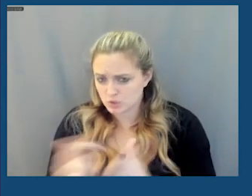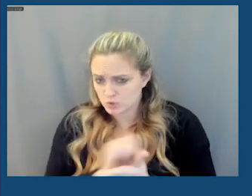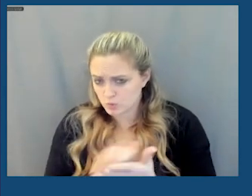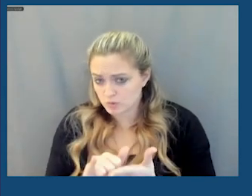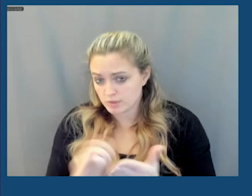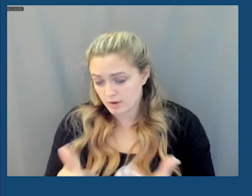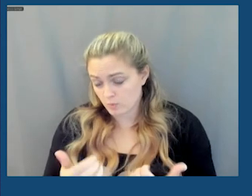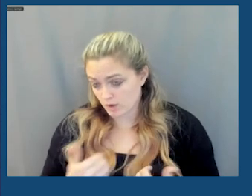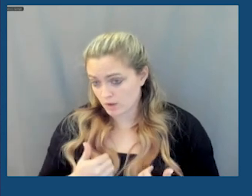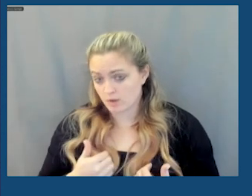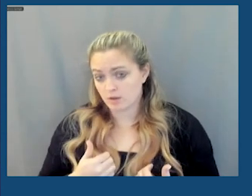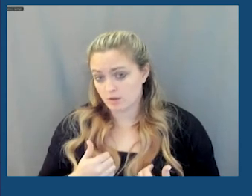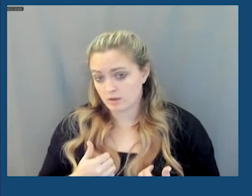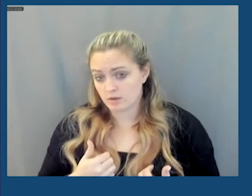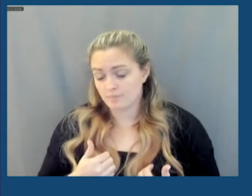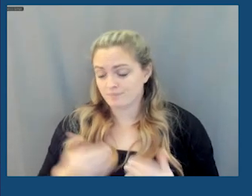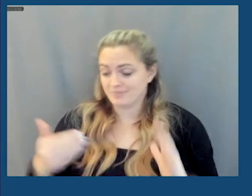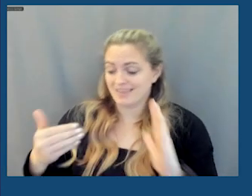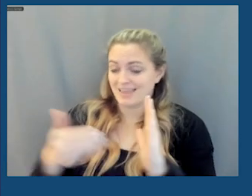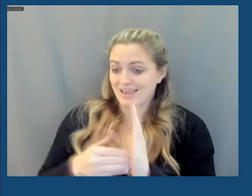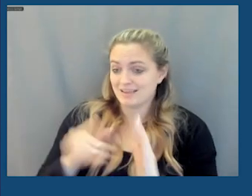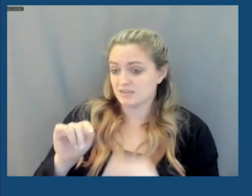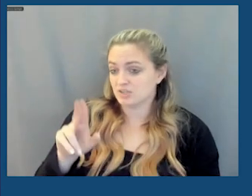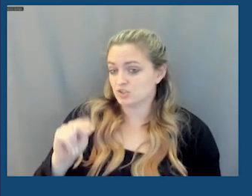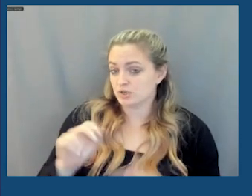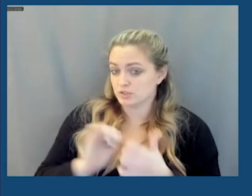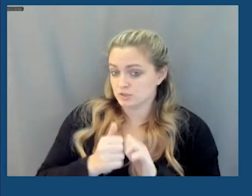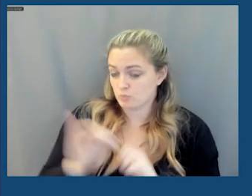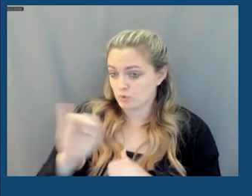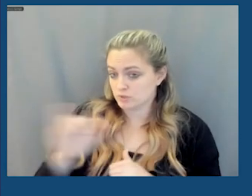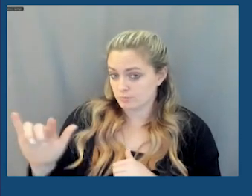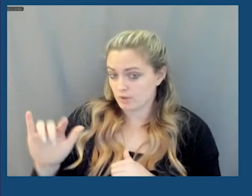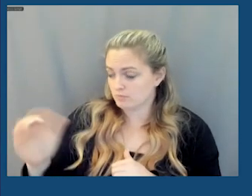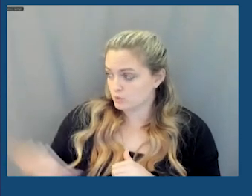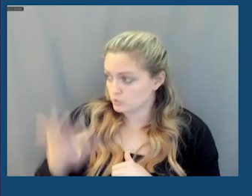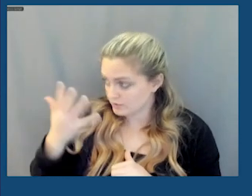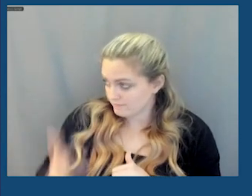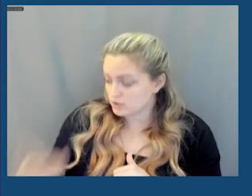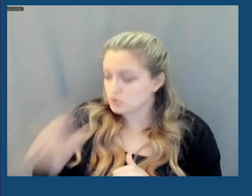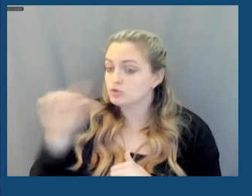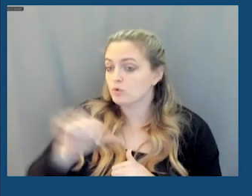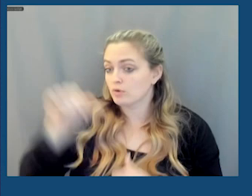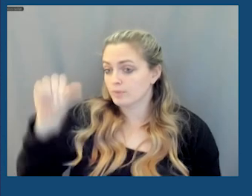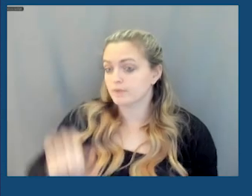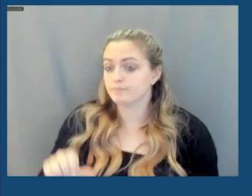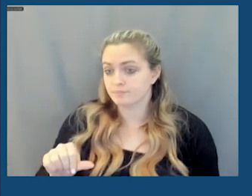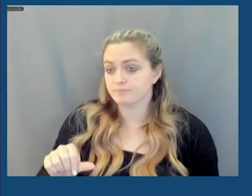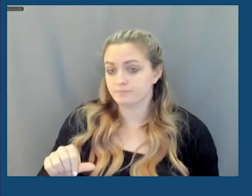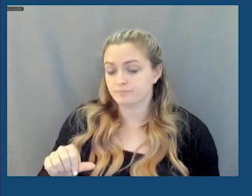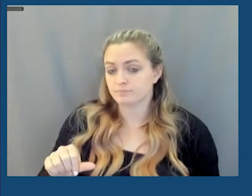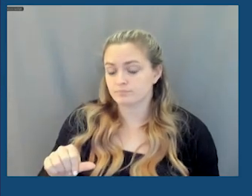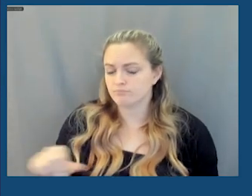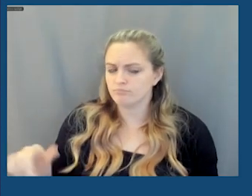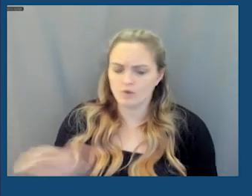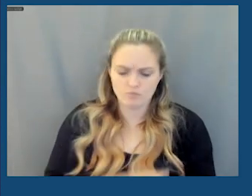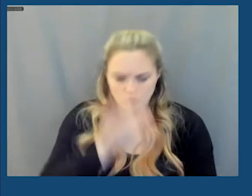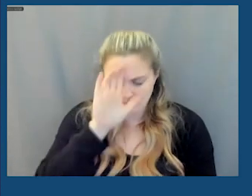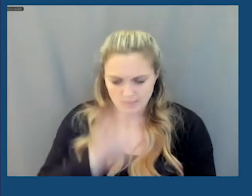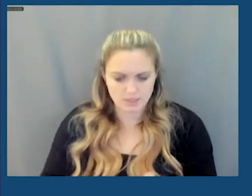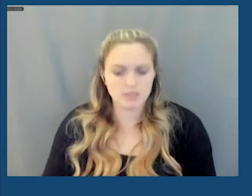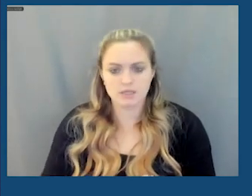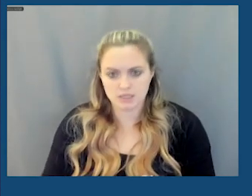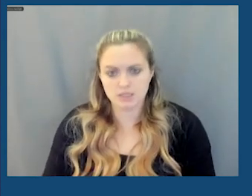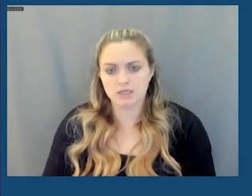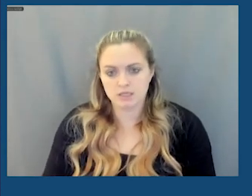have an anti-trans sports bill that's been introduced in Albany. I have full belief that our